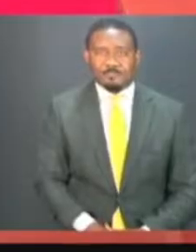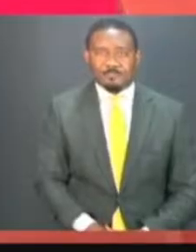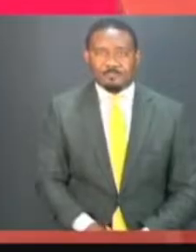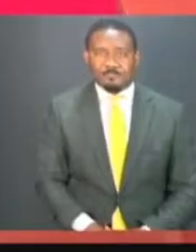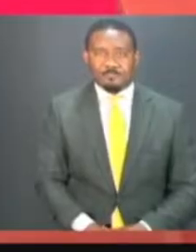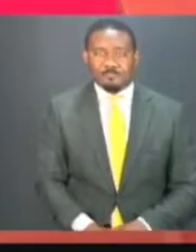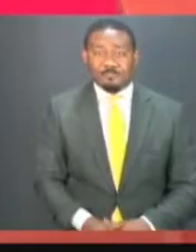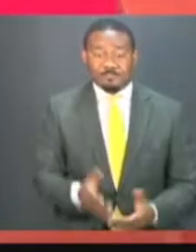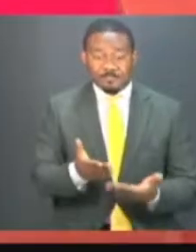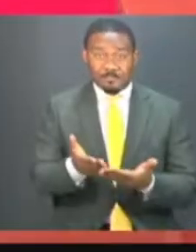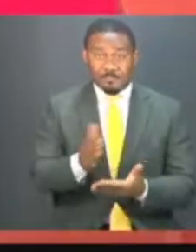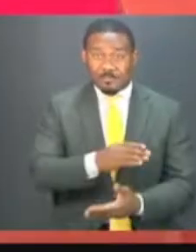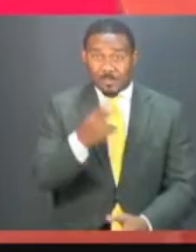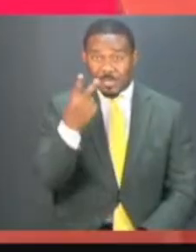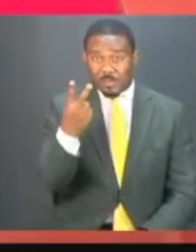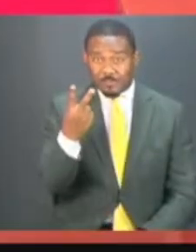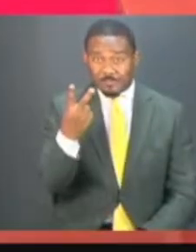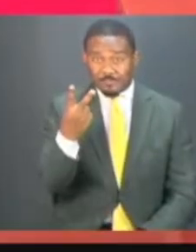Page 2.